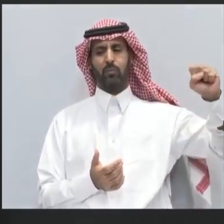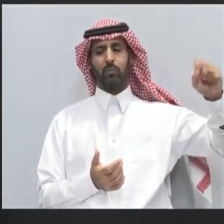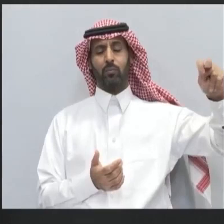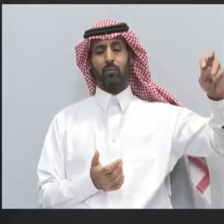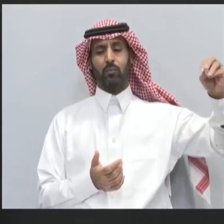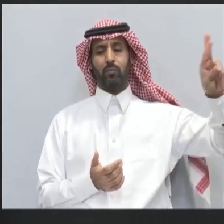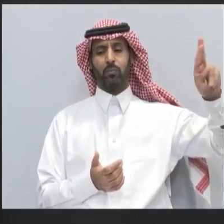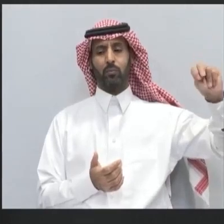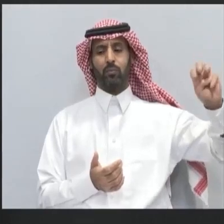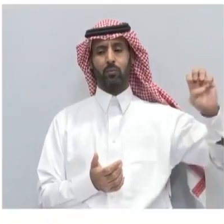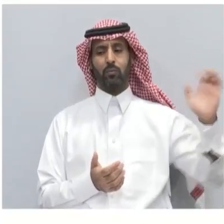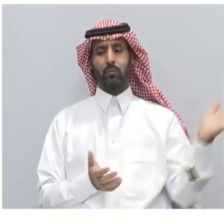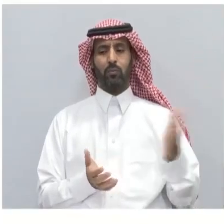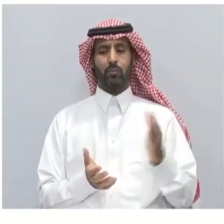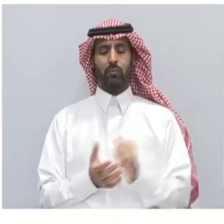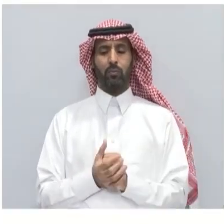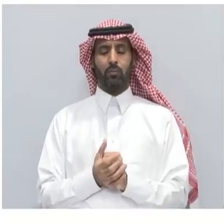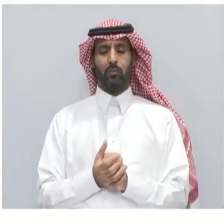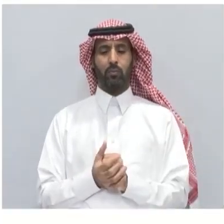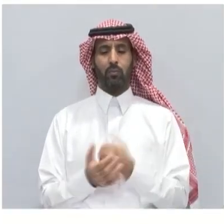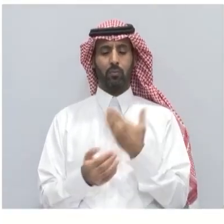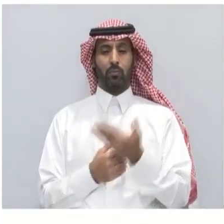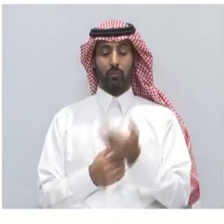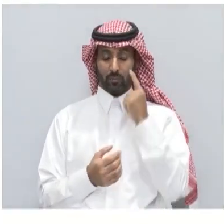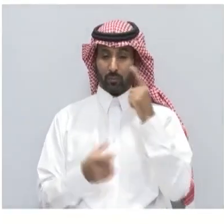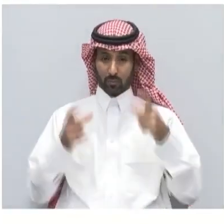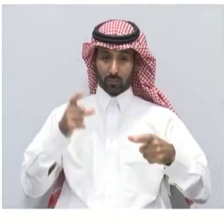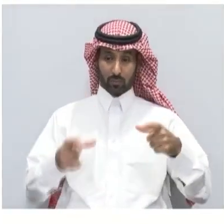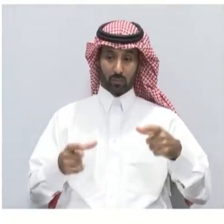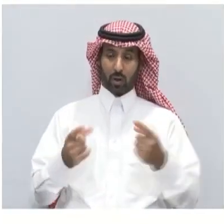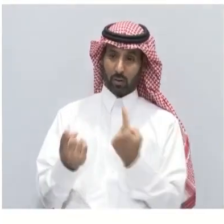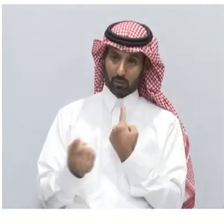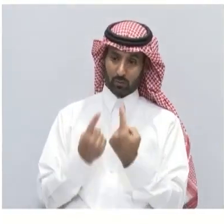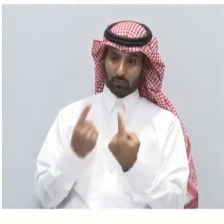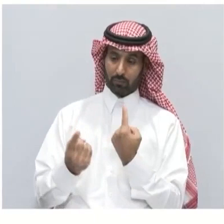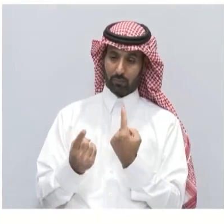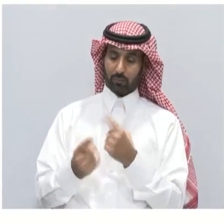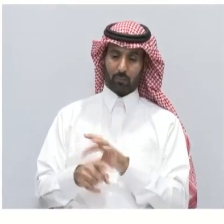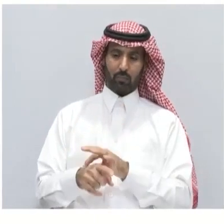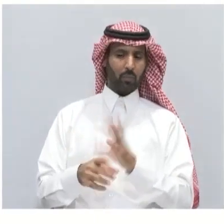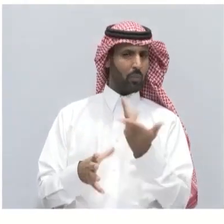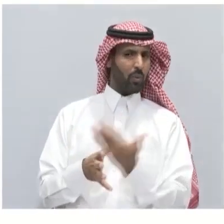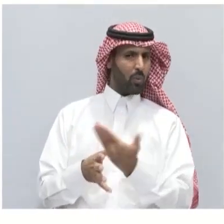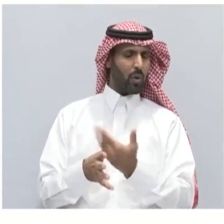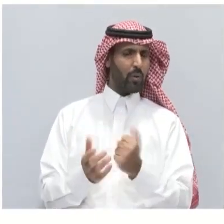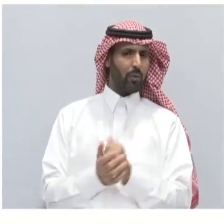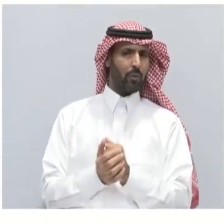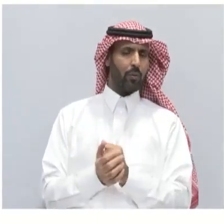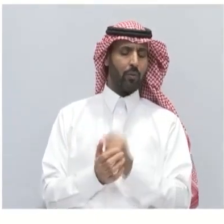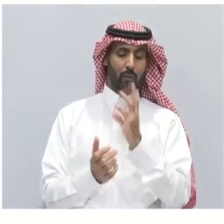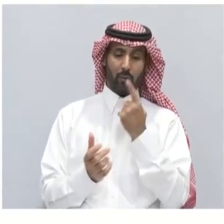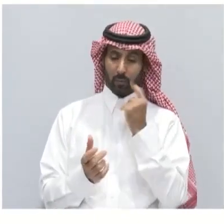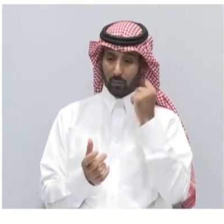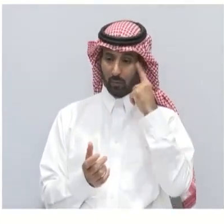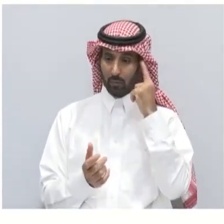here in the picture, this is brainstorming. Again, a group discussion. Why? Group discussion for what? To